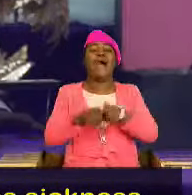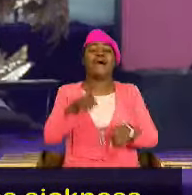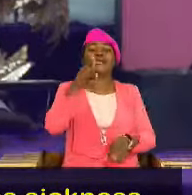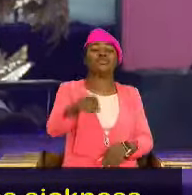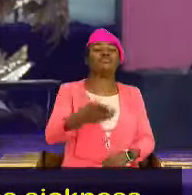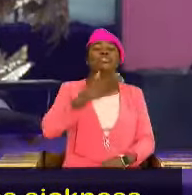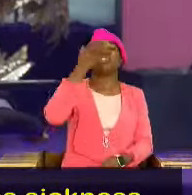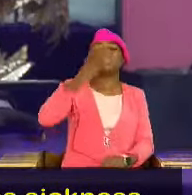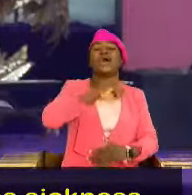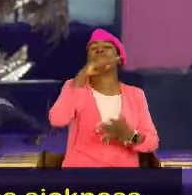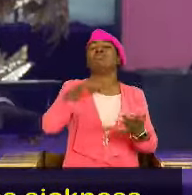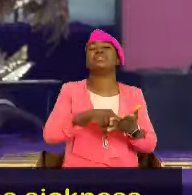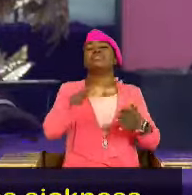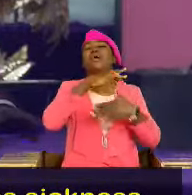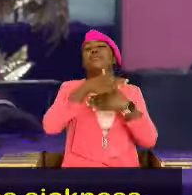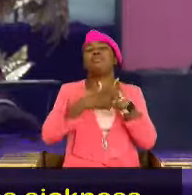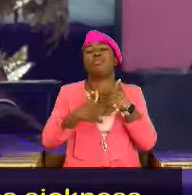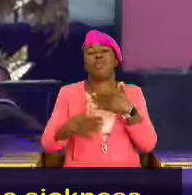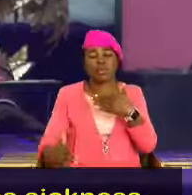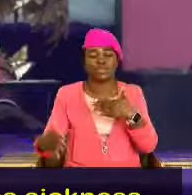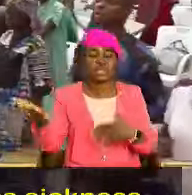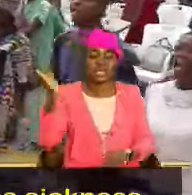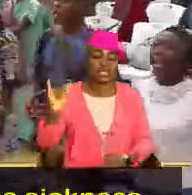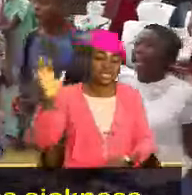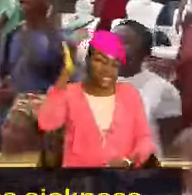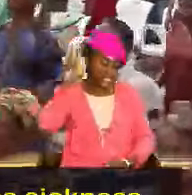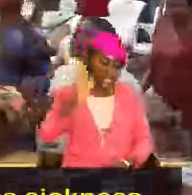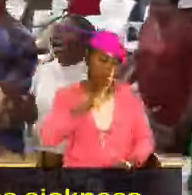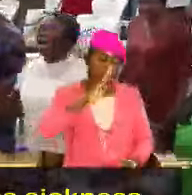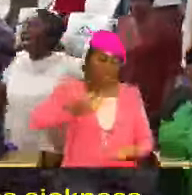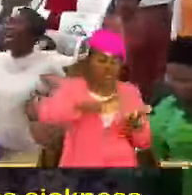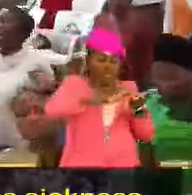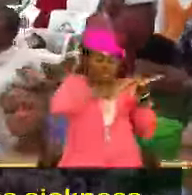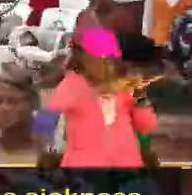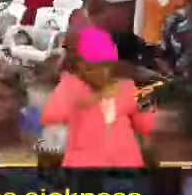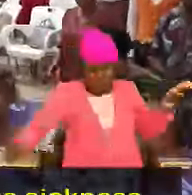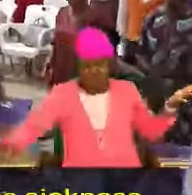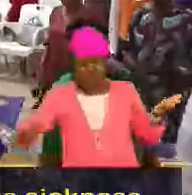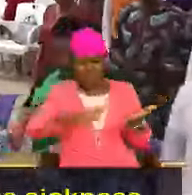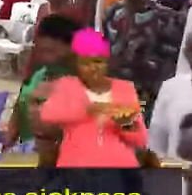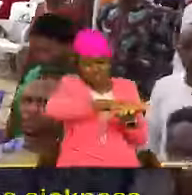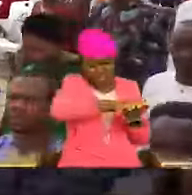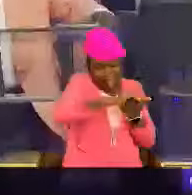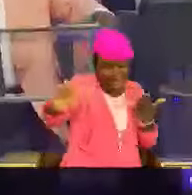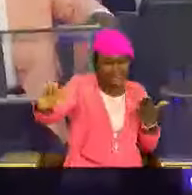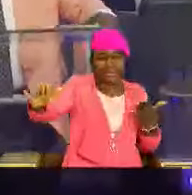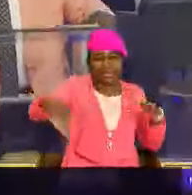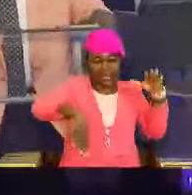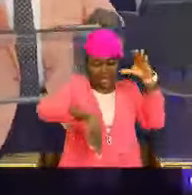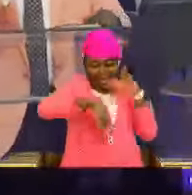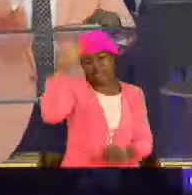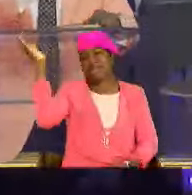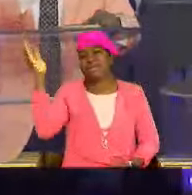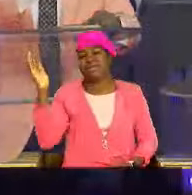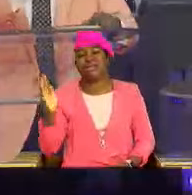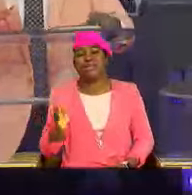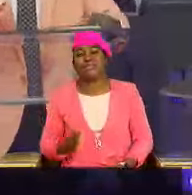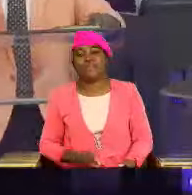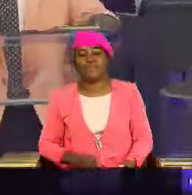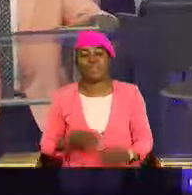this blood they shall be evacuated now raise up your voice as